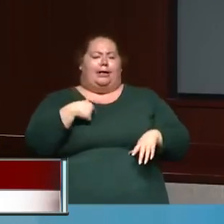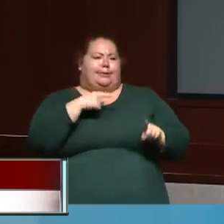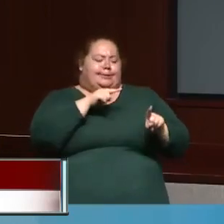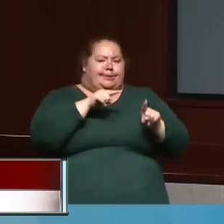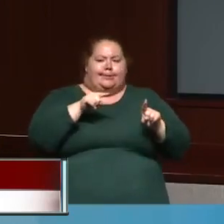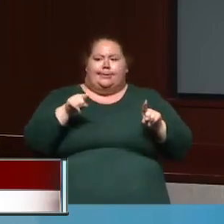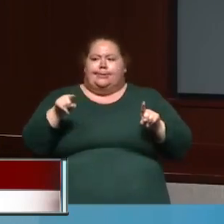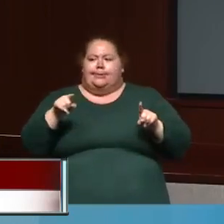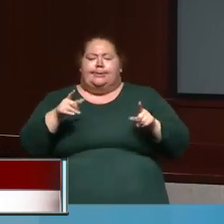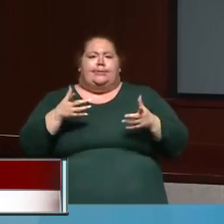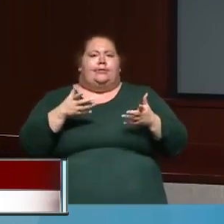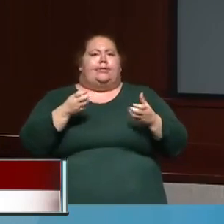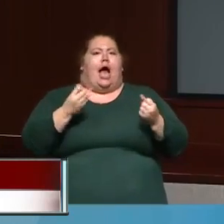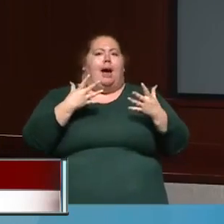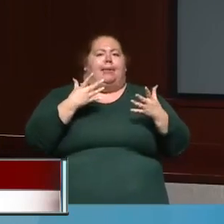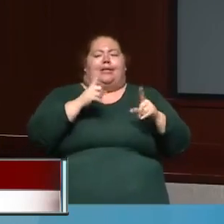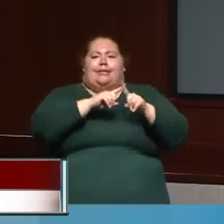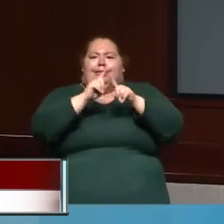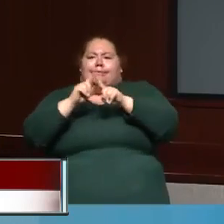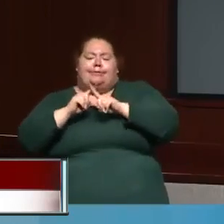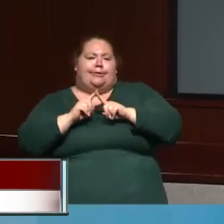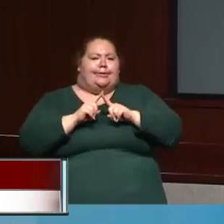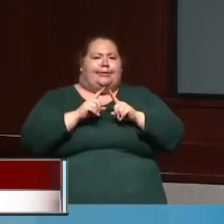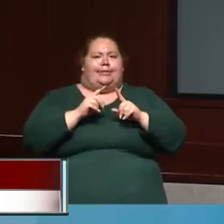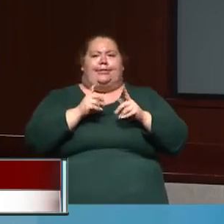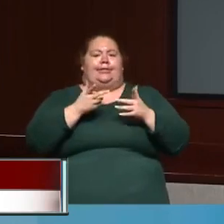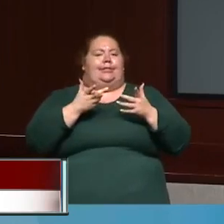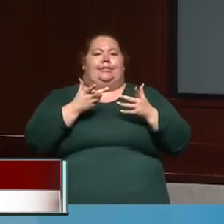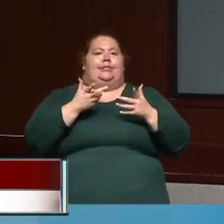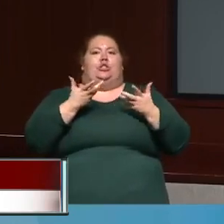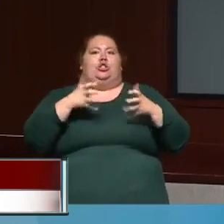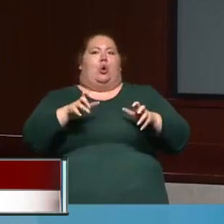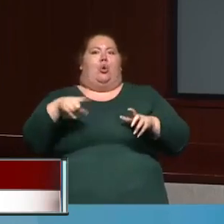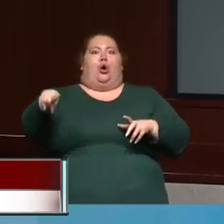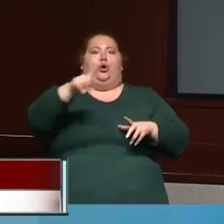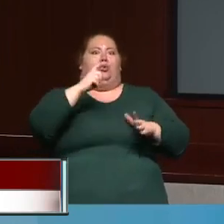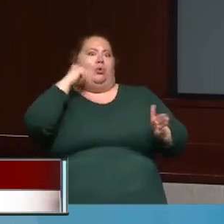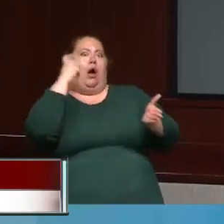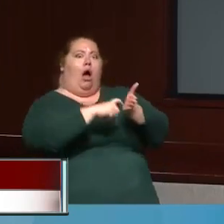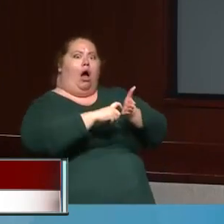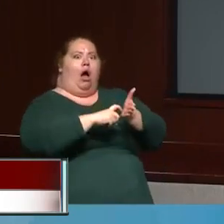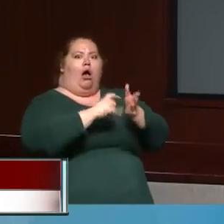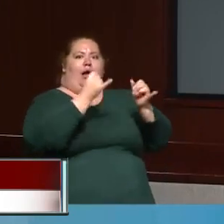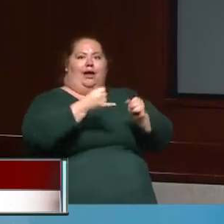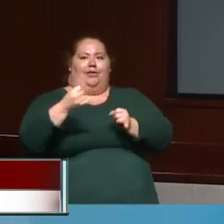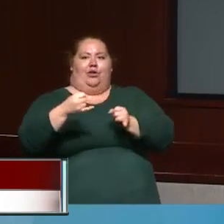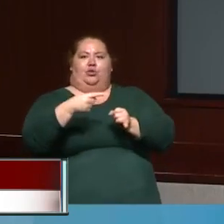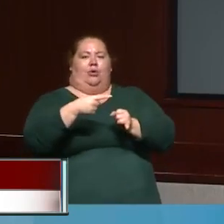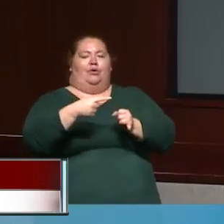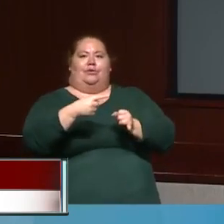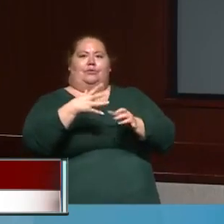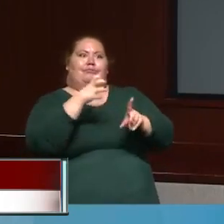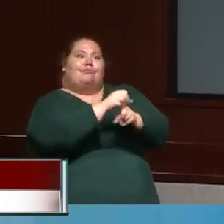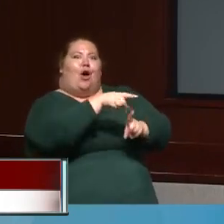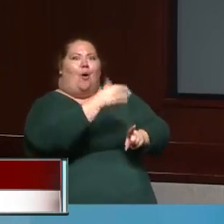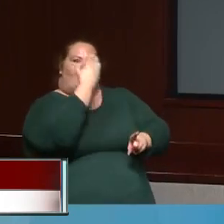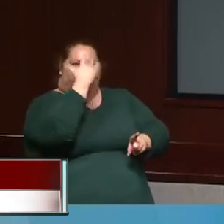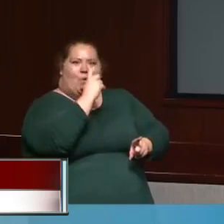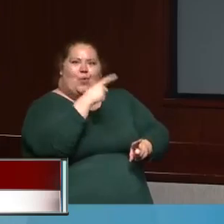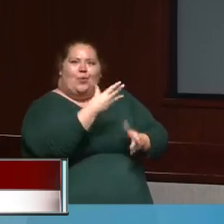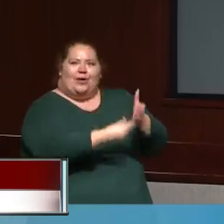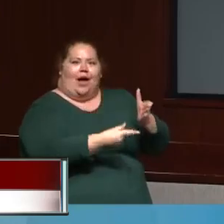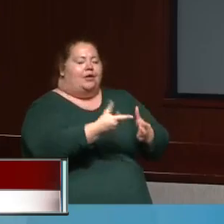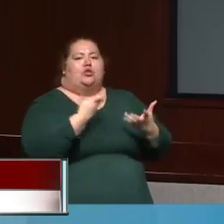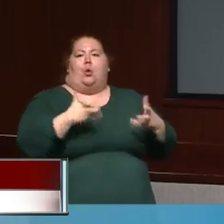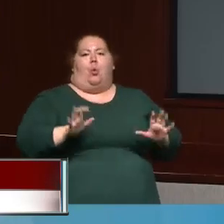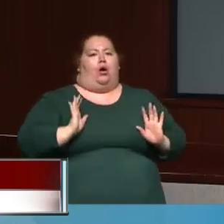you can identify these individual people? We want to remember that we do know things that put us